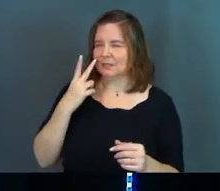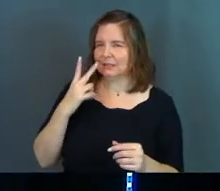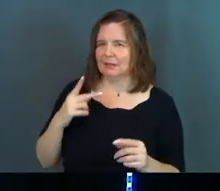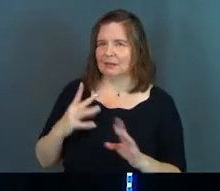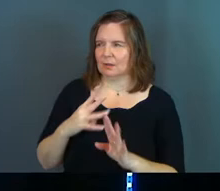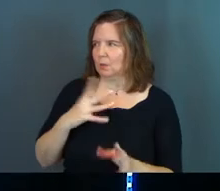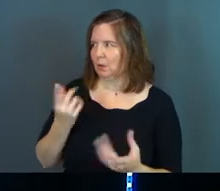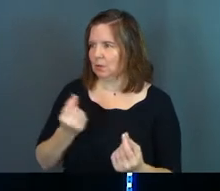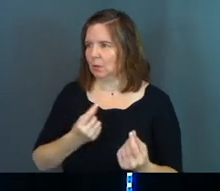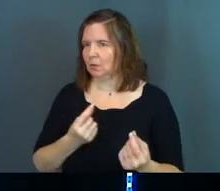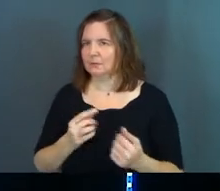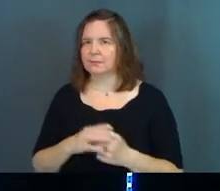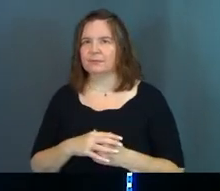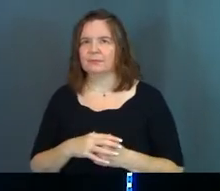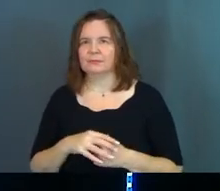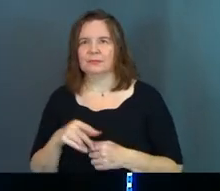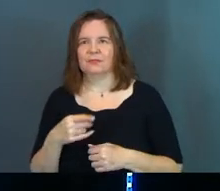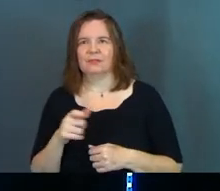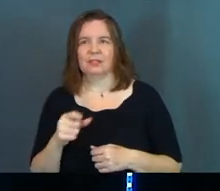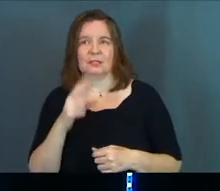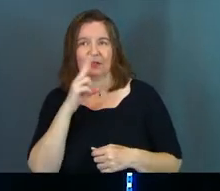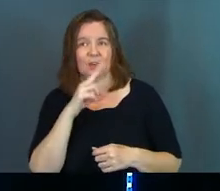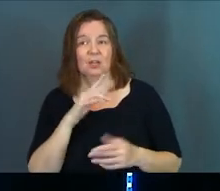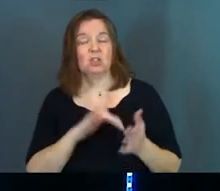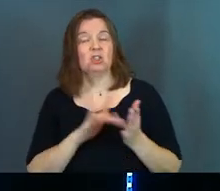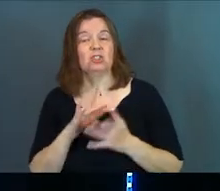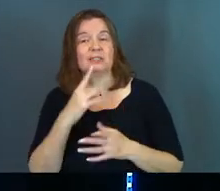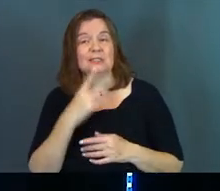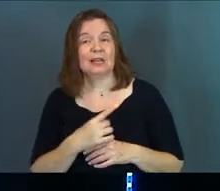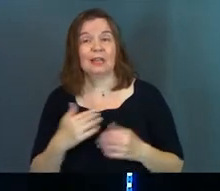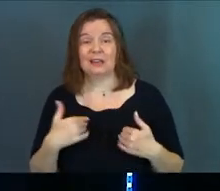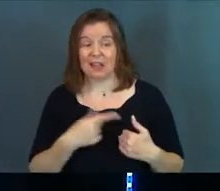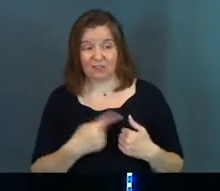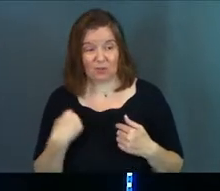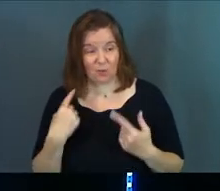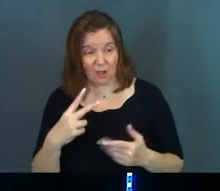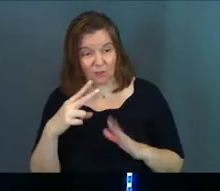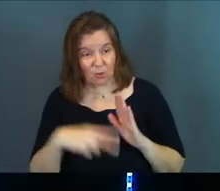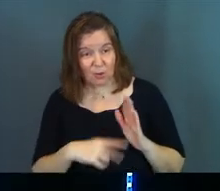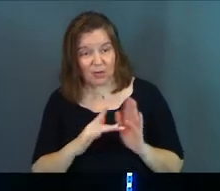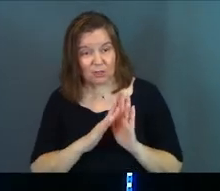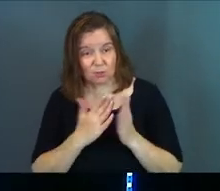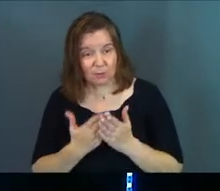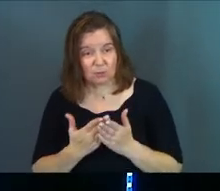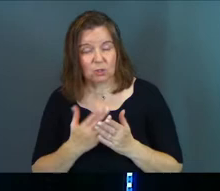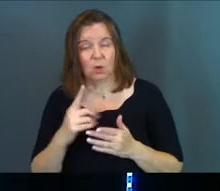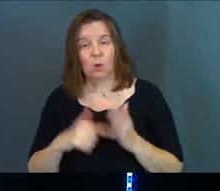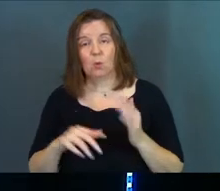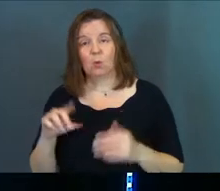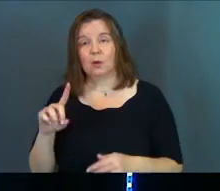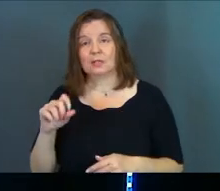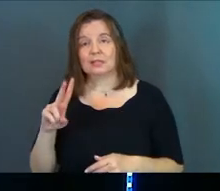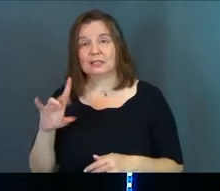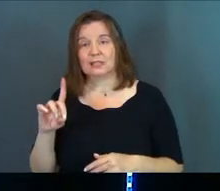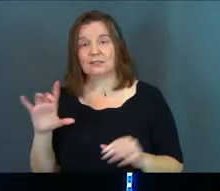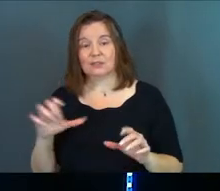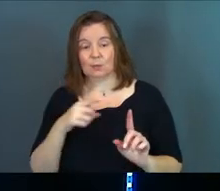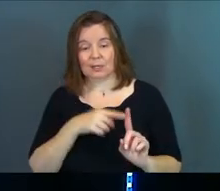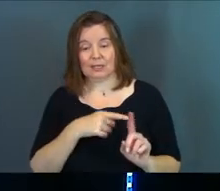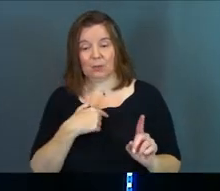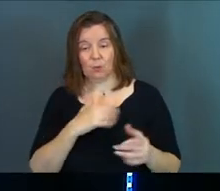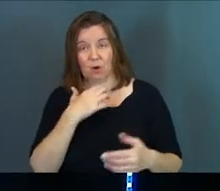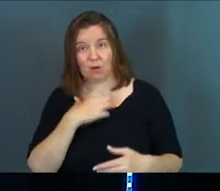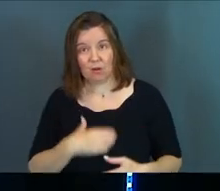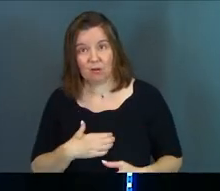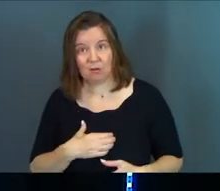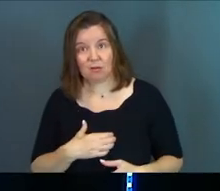him on a line, just like, where's he going? Just turning. It's the Pharisees. They're funny. Jesus said to them, haven't you ever read in the scriptures what David did when he and his companions